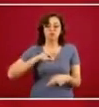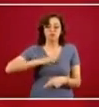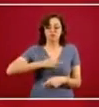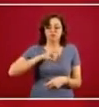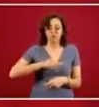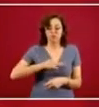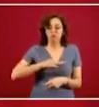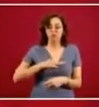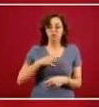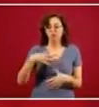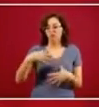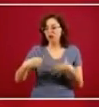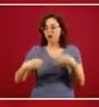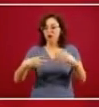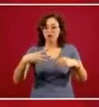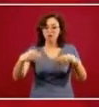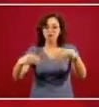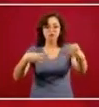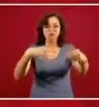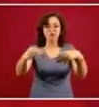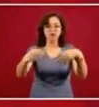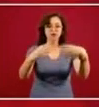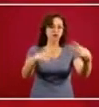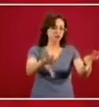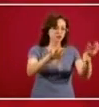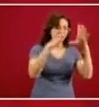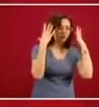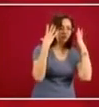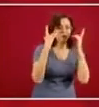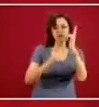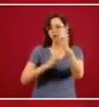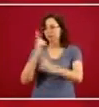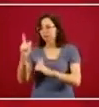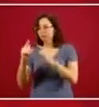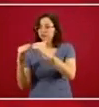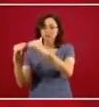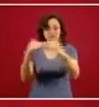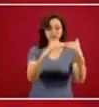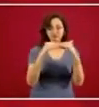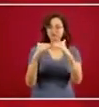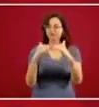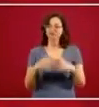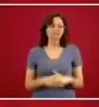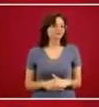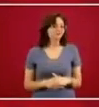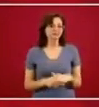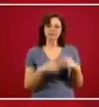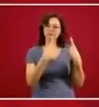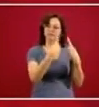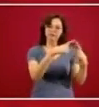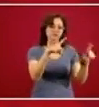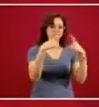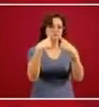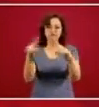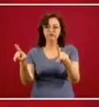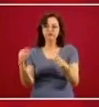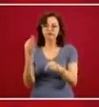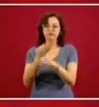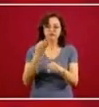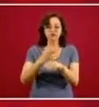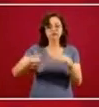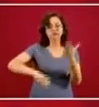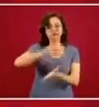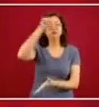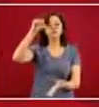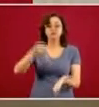realities. And also because the epidemic is not showing the same behavior in each state.